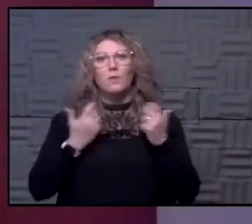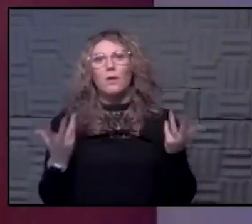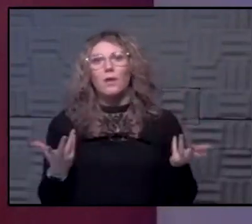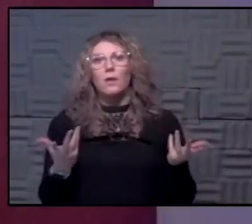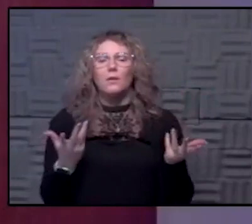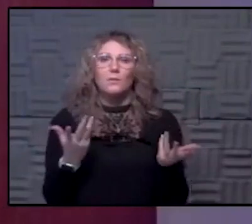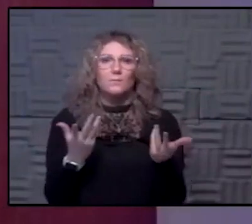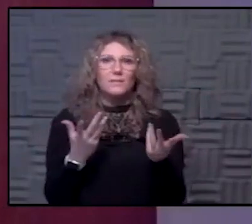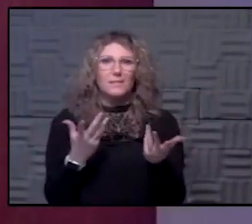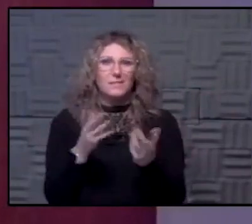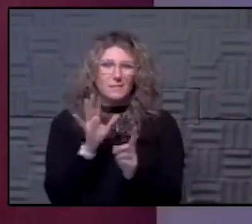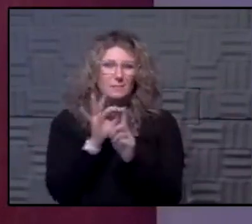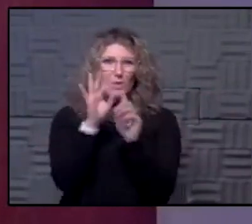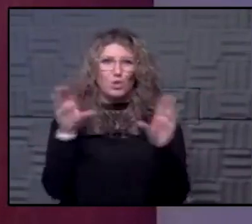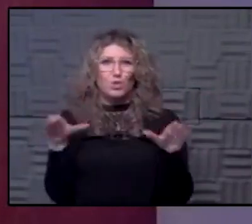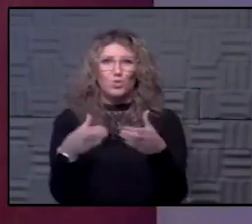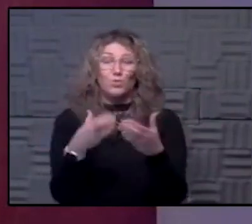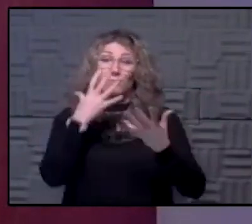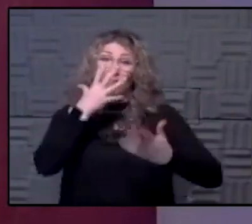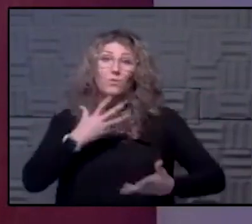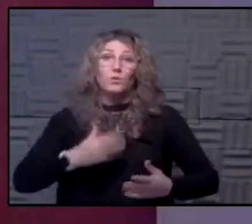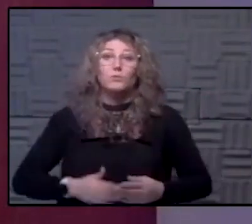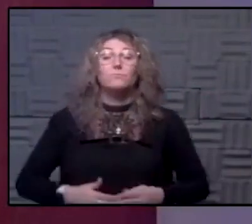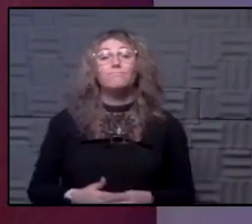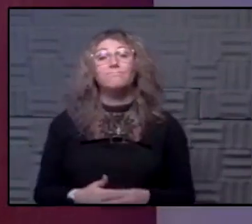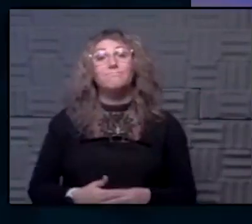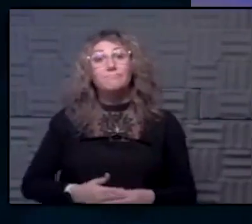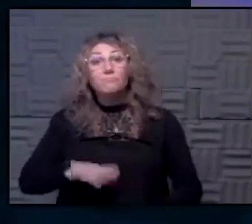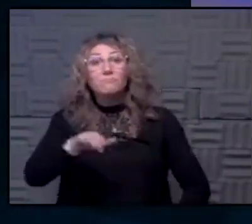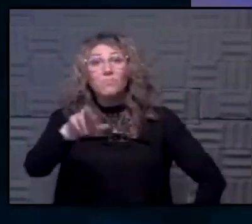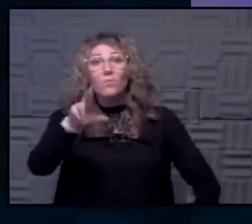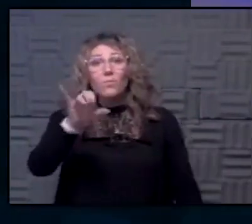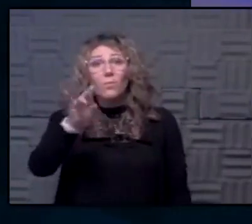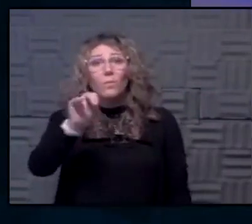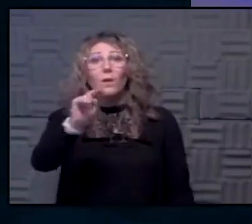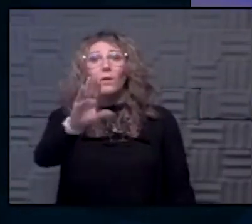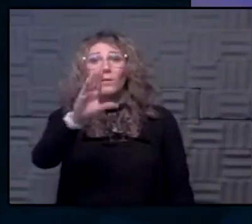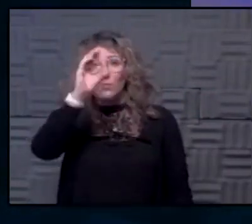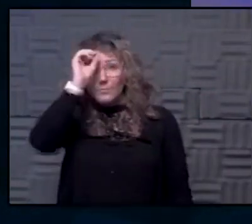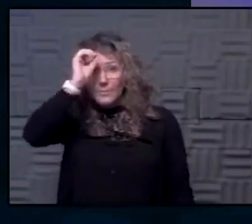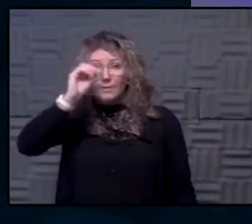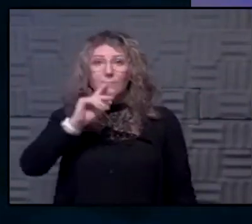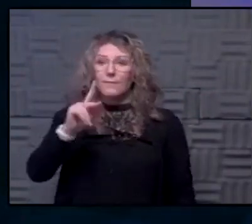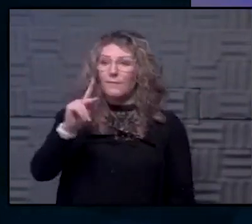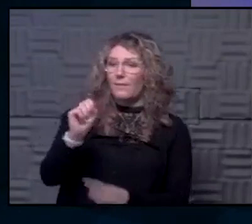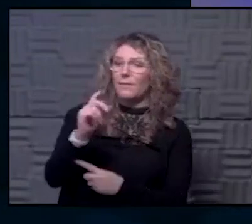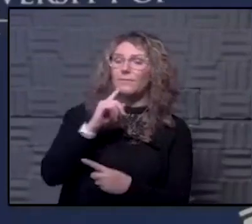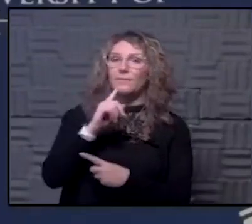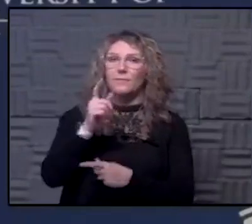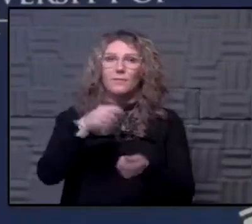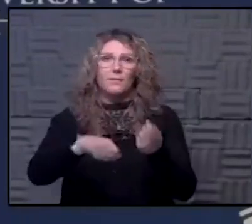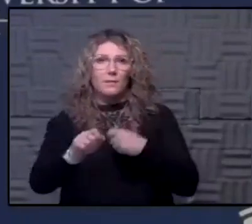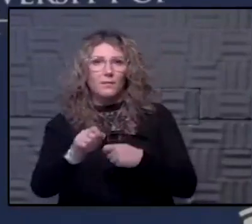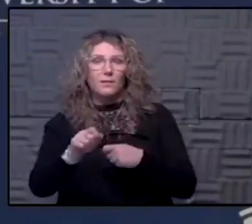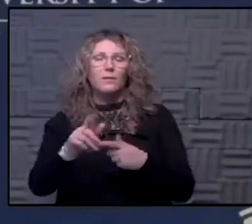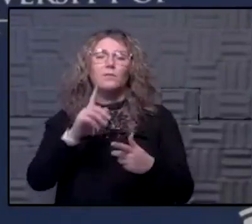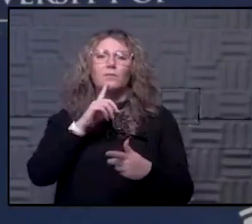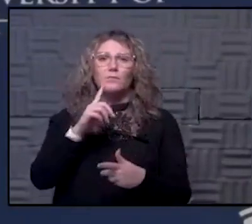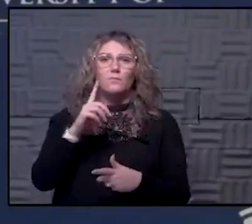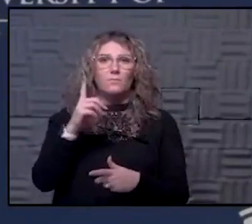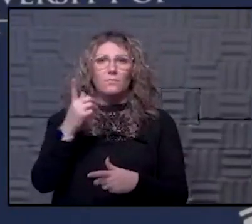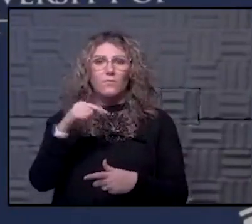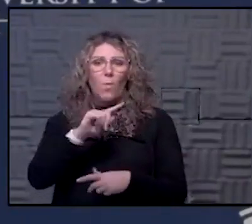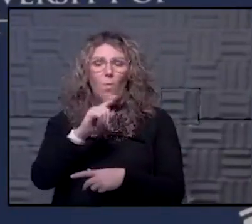a special group, unfortunately. What do you think, Ryan? Yeah, for Kansas, solid organ transplant recipients